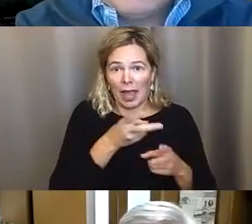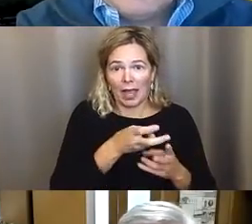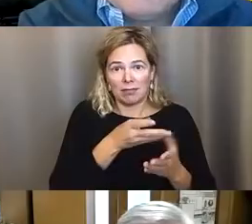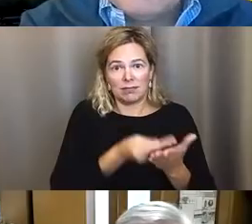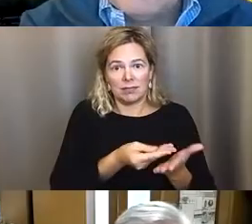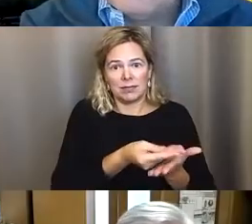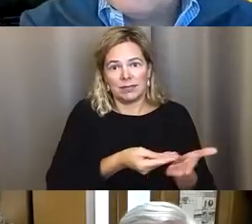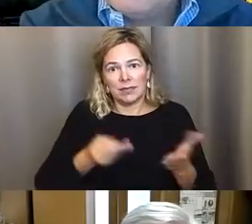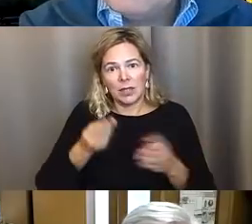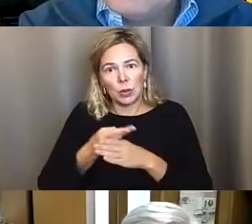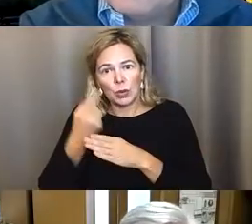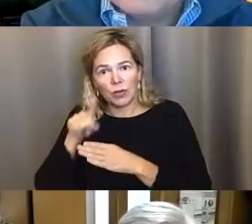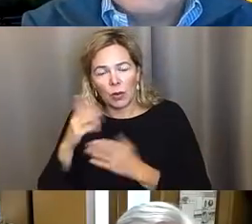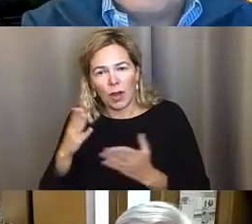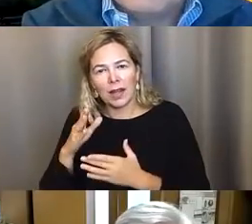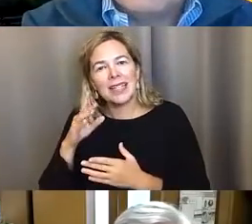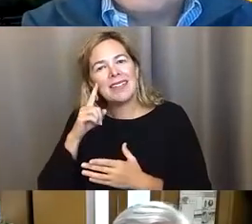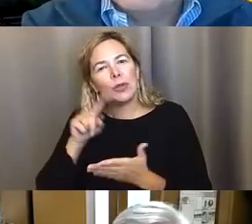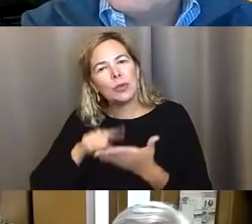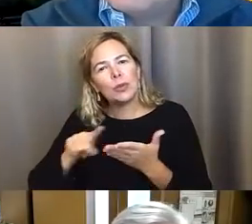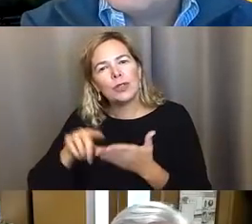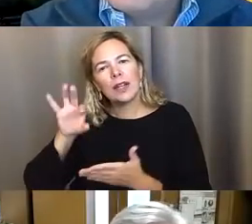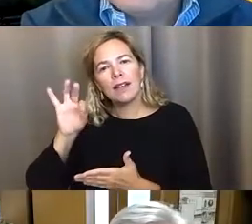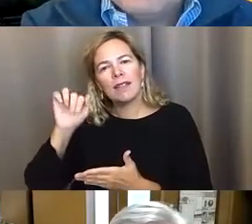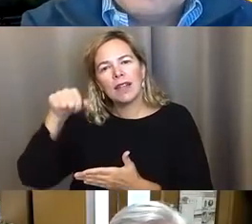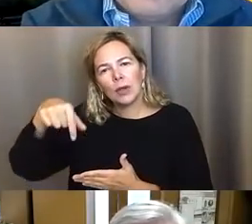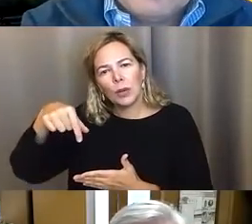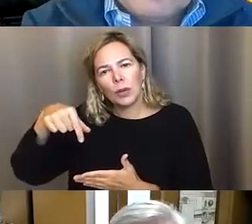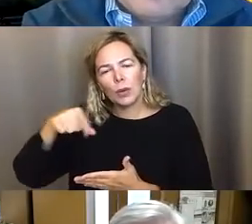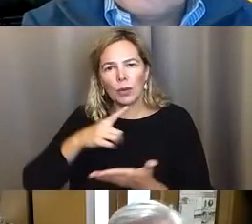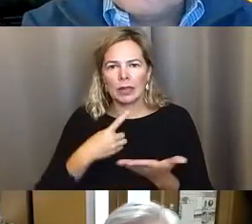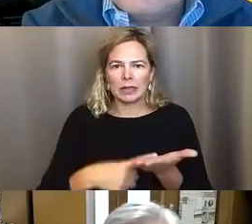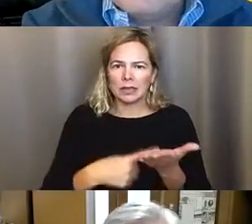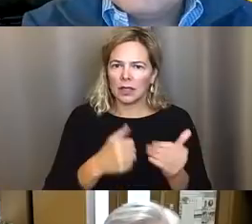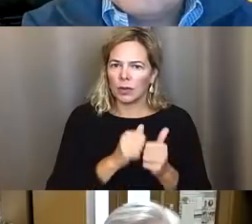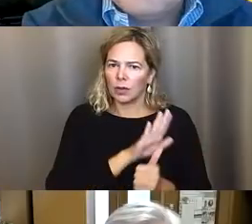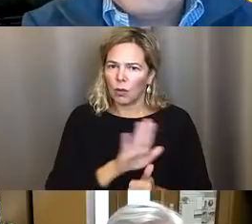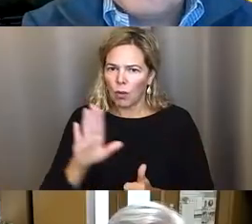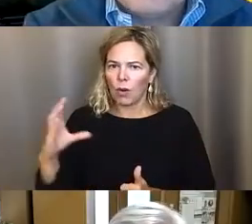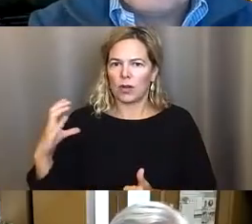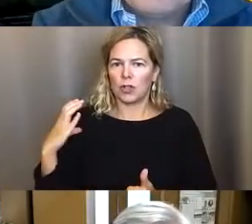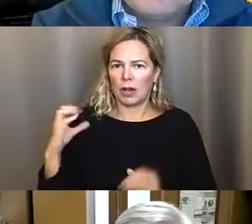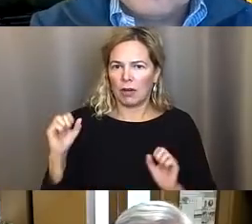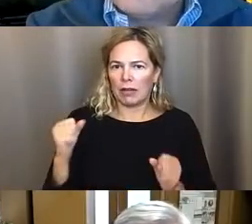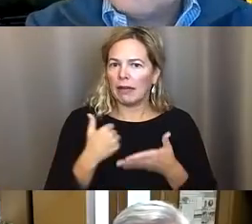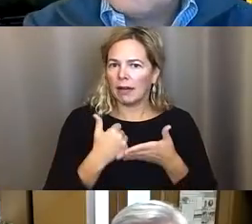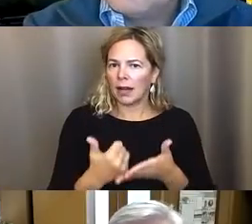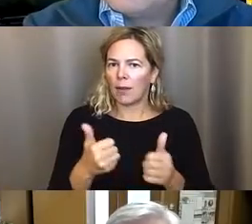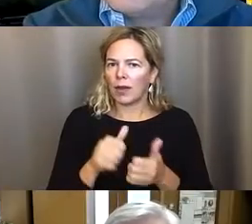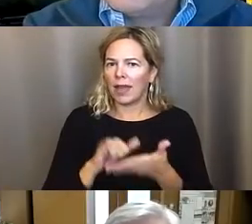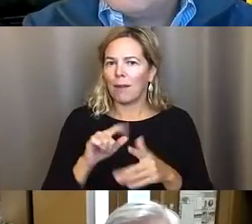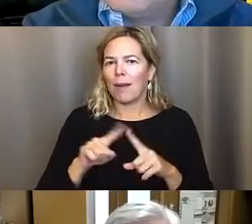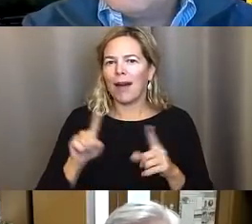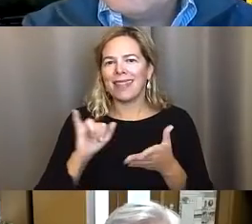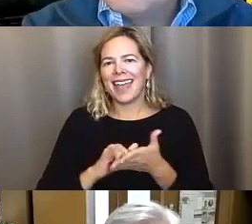FAQs and or talk to your chairs, they can help you with that. But in general, discretionary funds